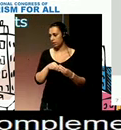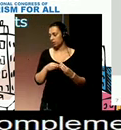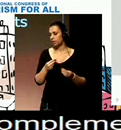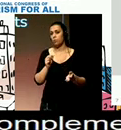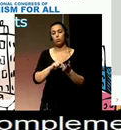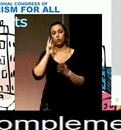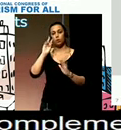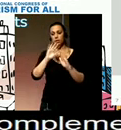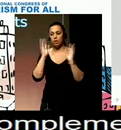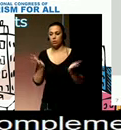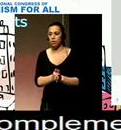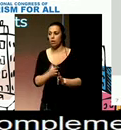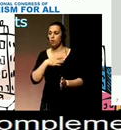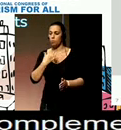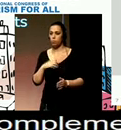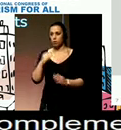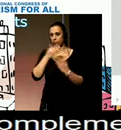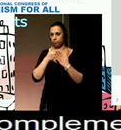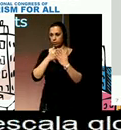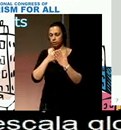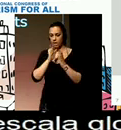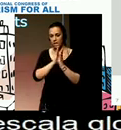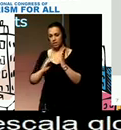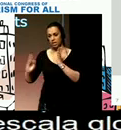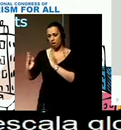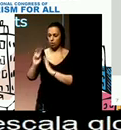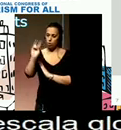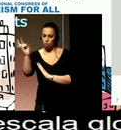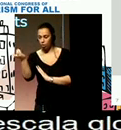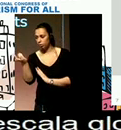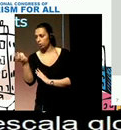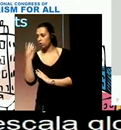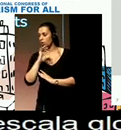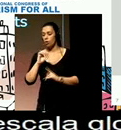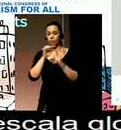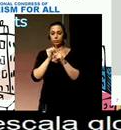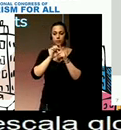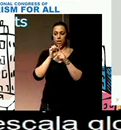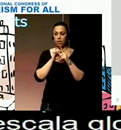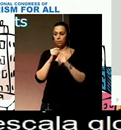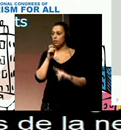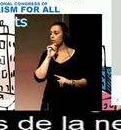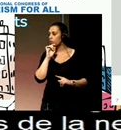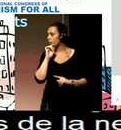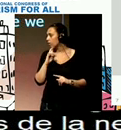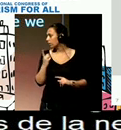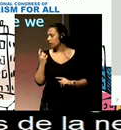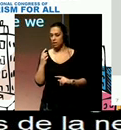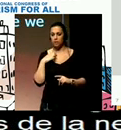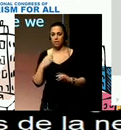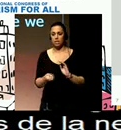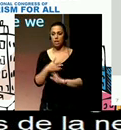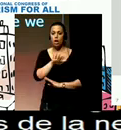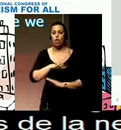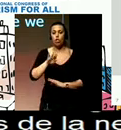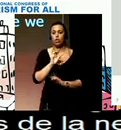from the global scale, we can see the need of a necessity of the need of alternative itineraries,